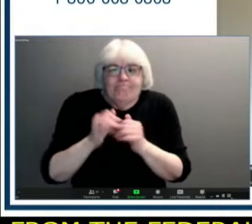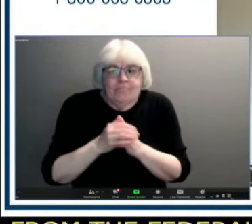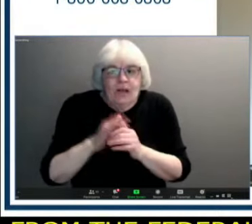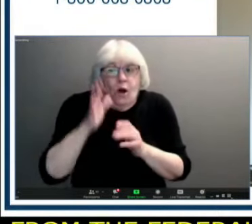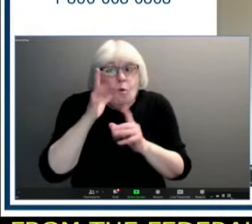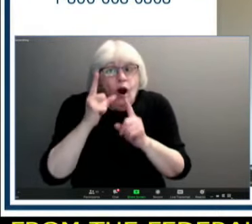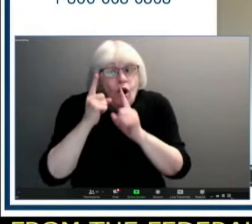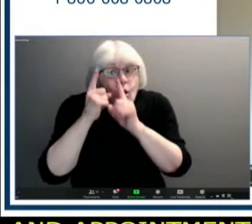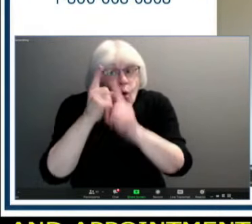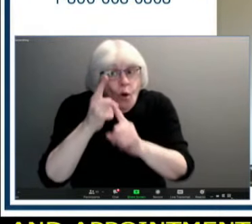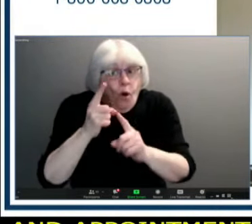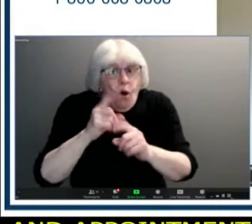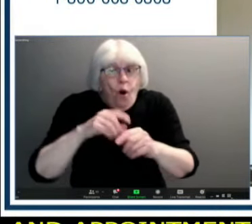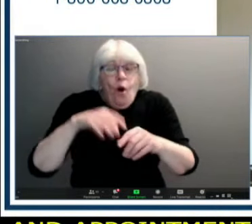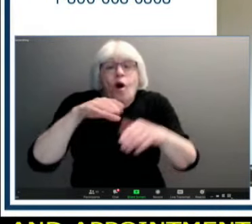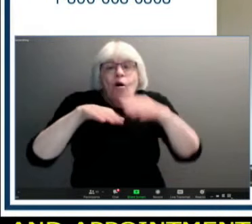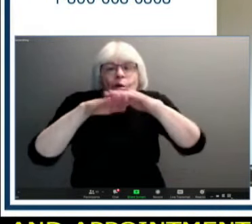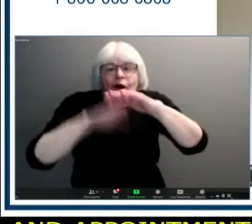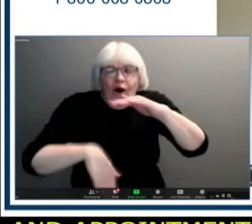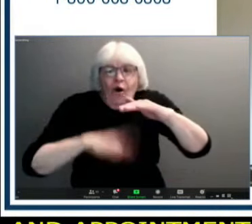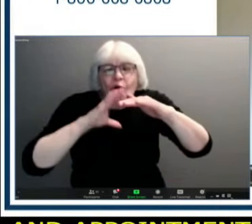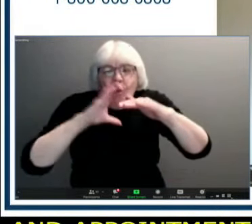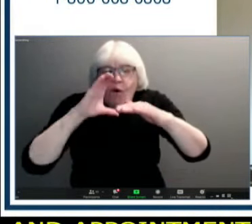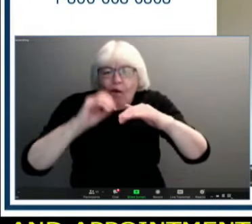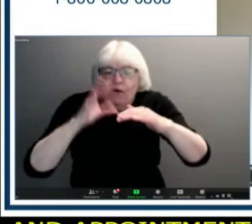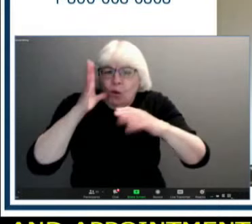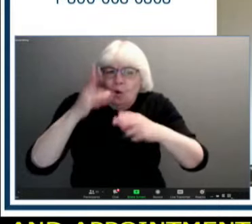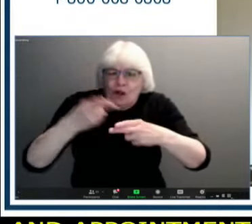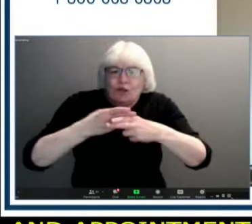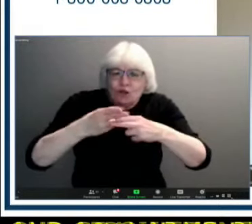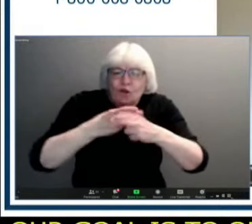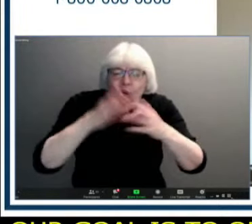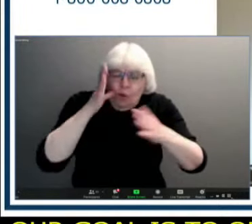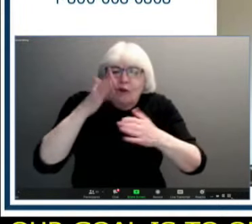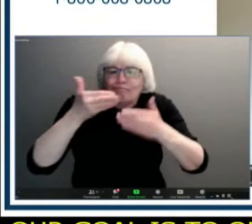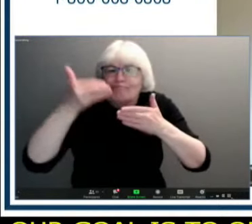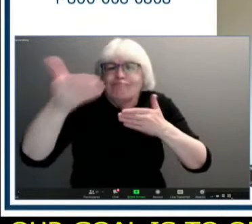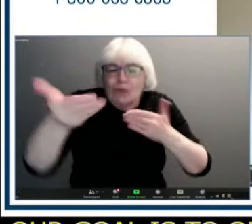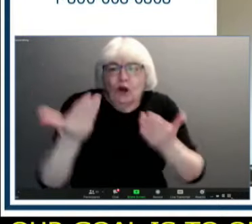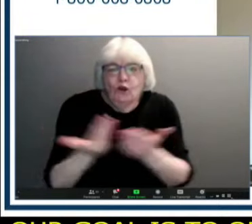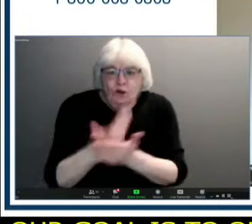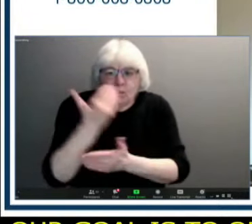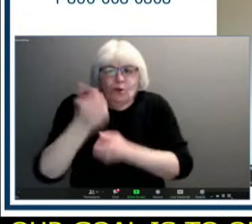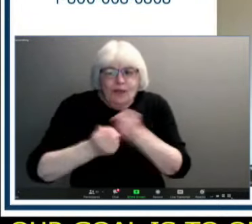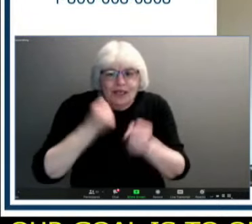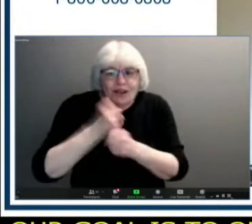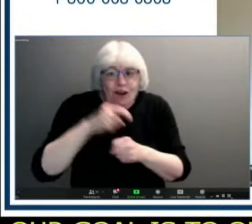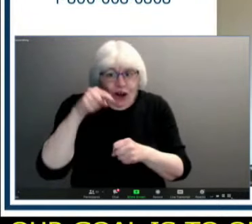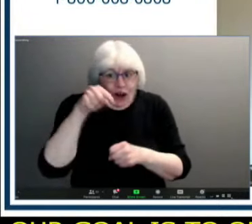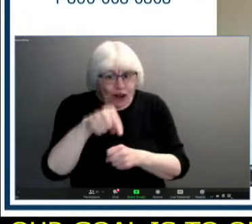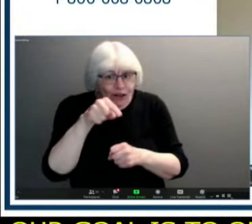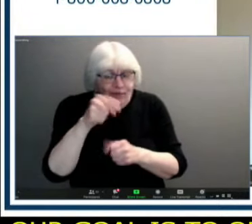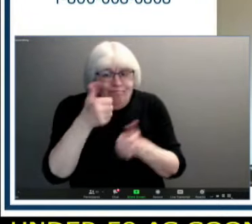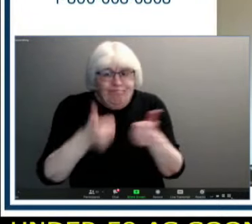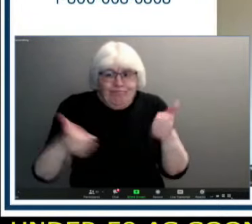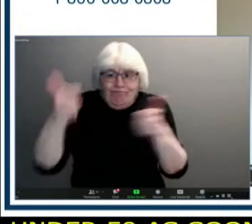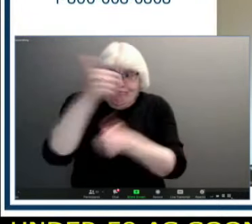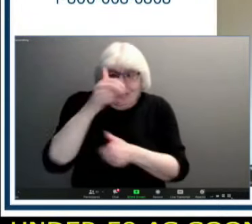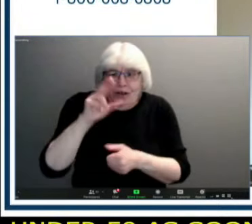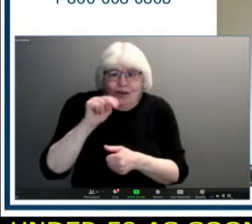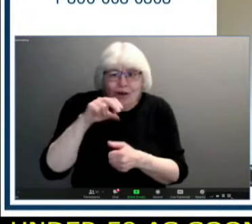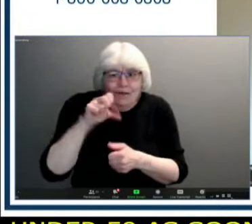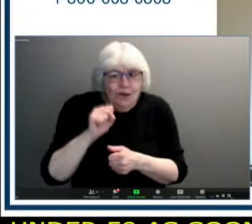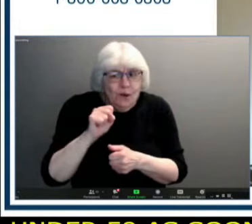as possible in the new year. But as the Premier said, we have always followed the principle that we will not